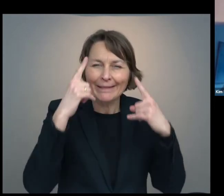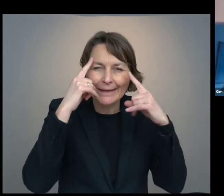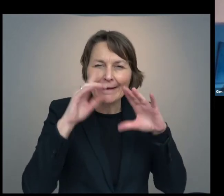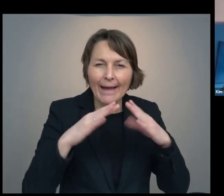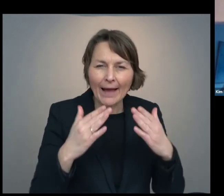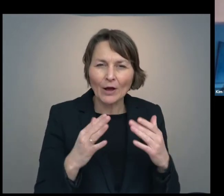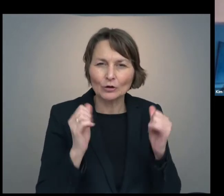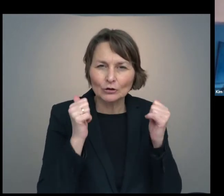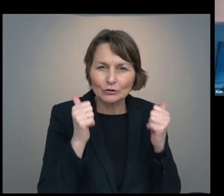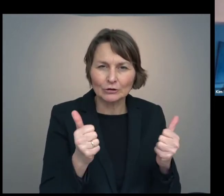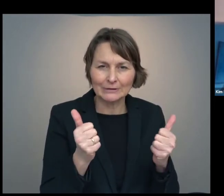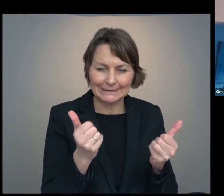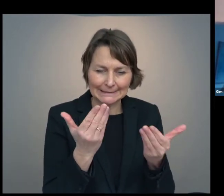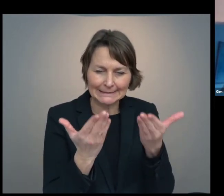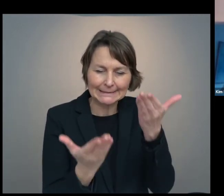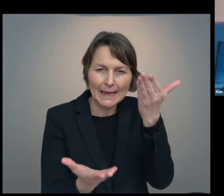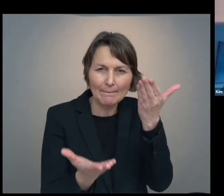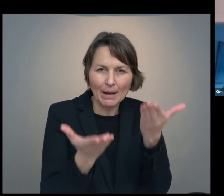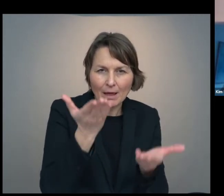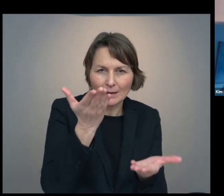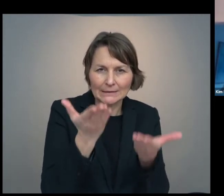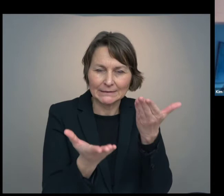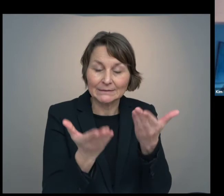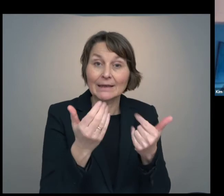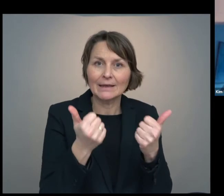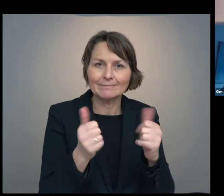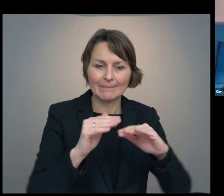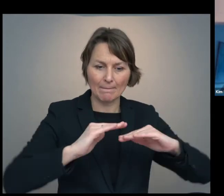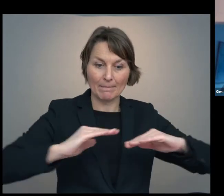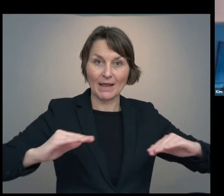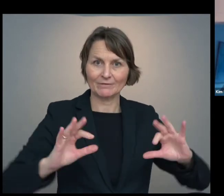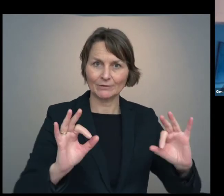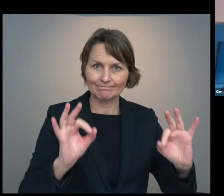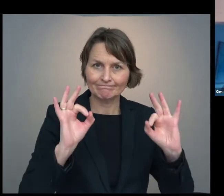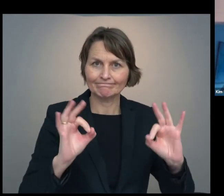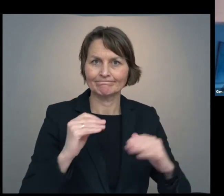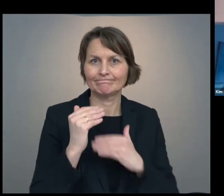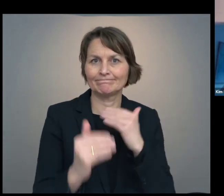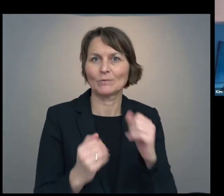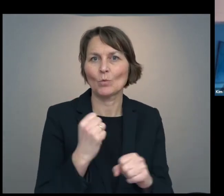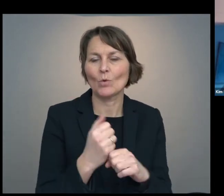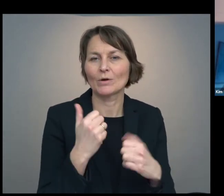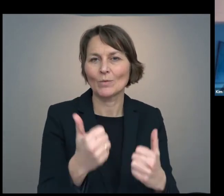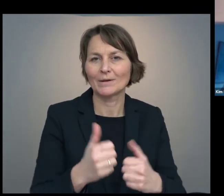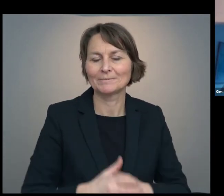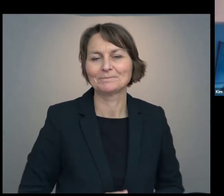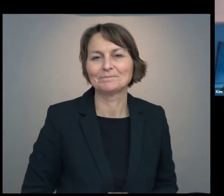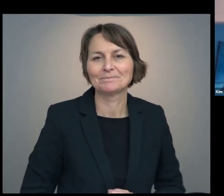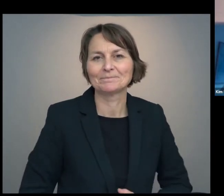a lot of work of stabilizing and making sure that the platform is in a good place.